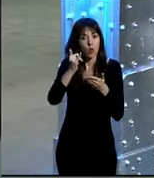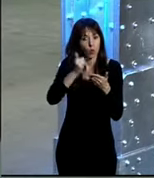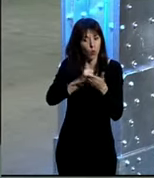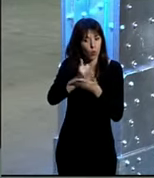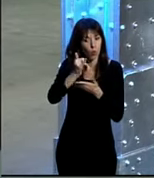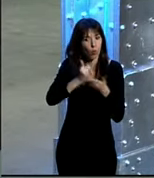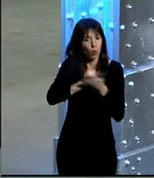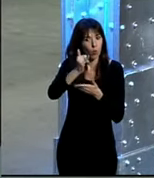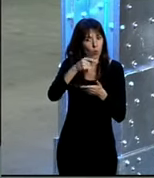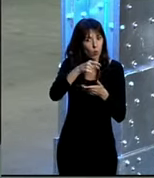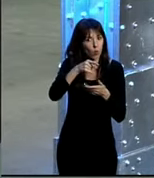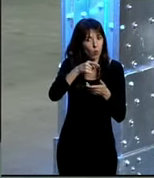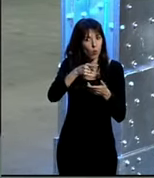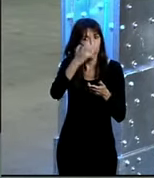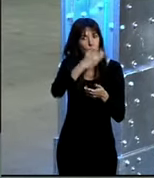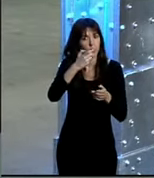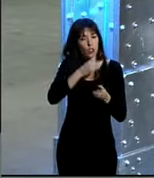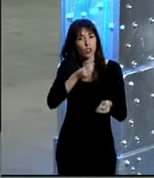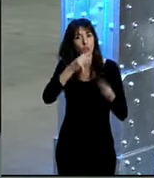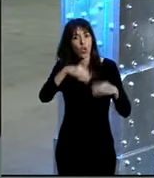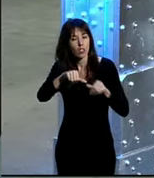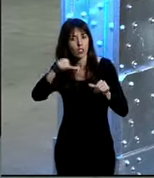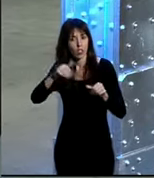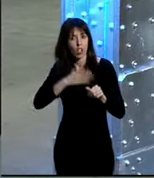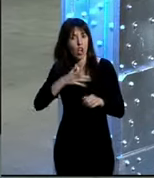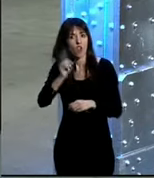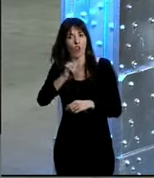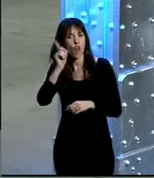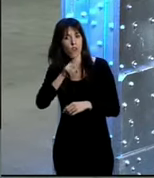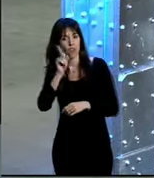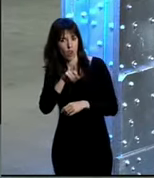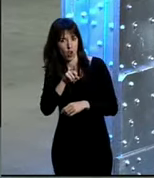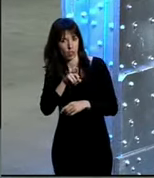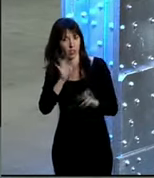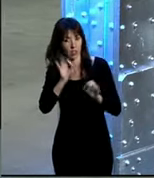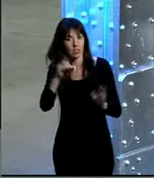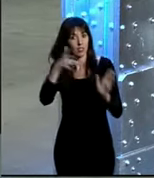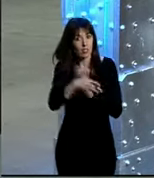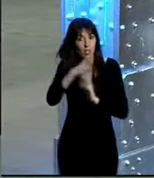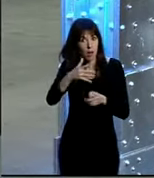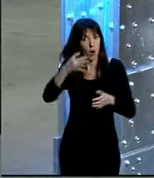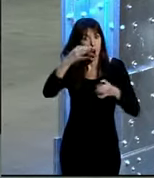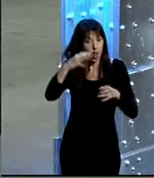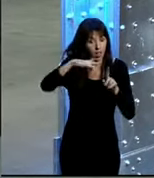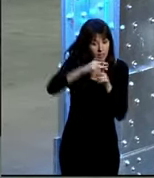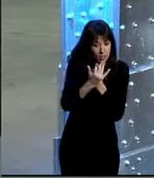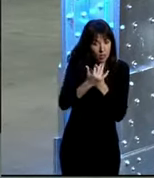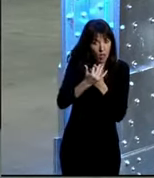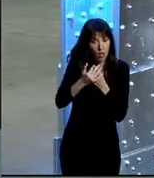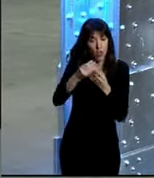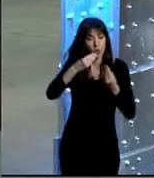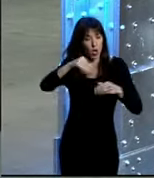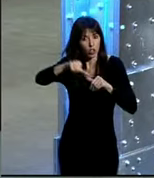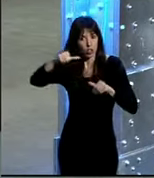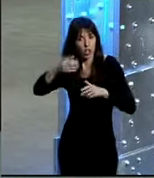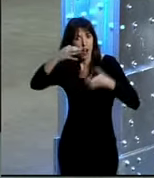a web that's telling the same stories from the non-fictional side. I mean, given the fact that